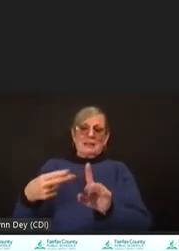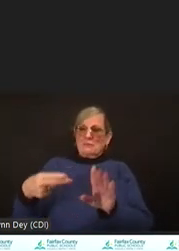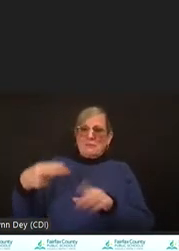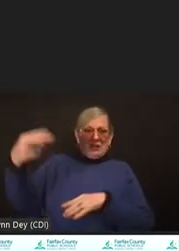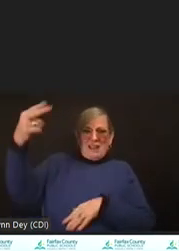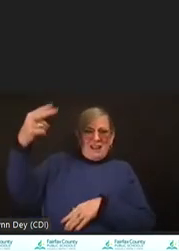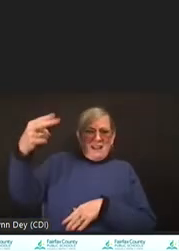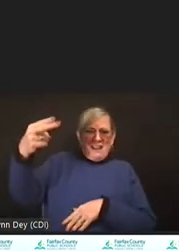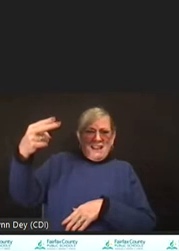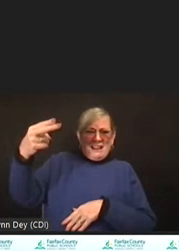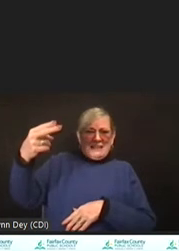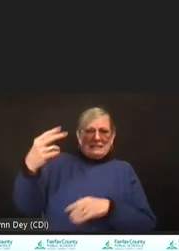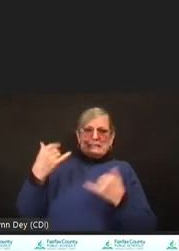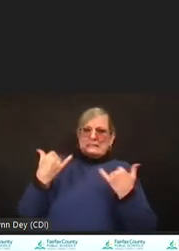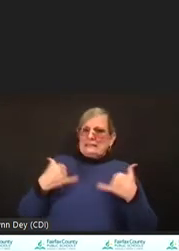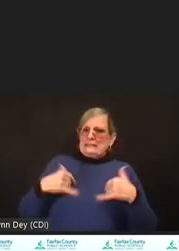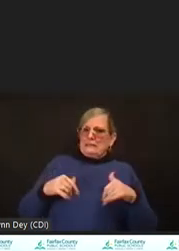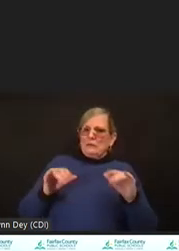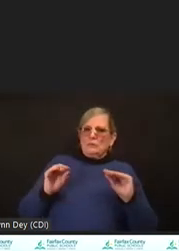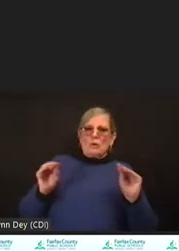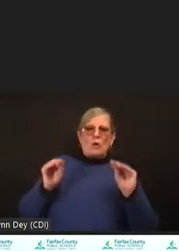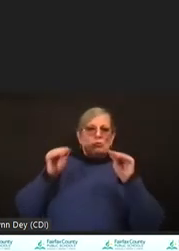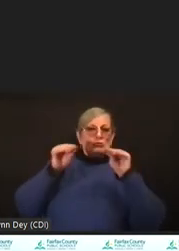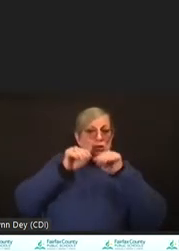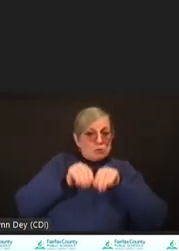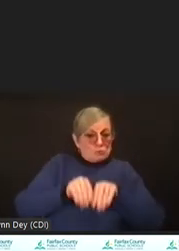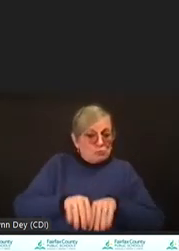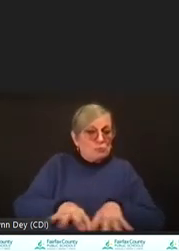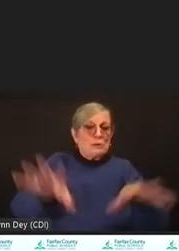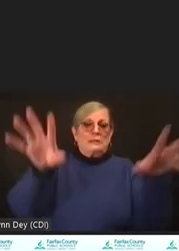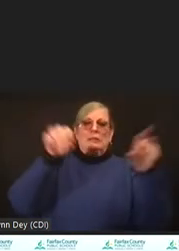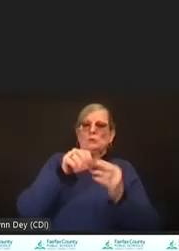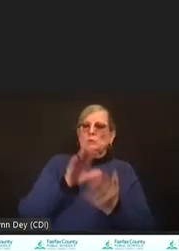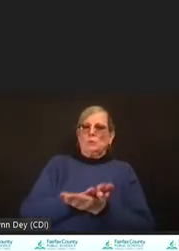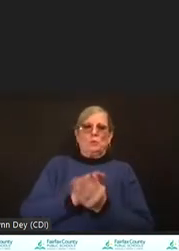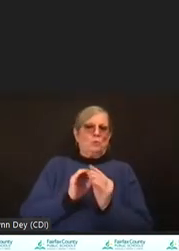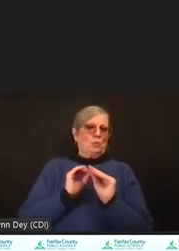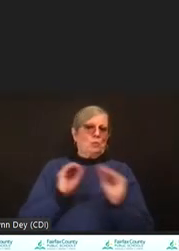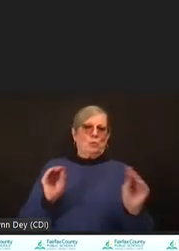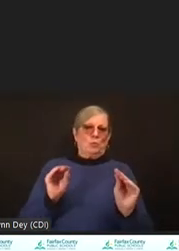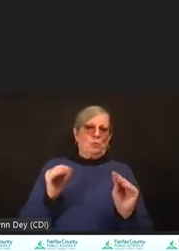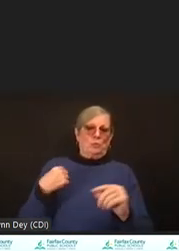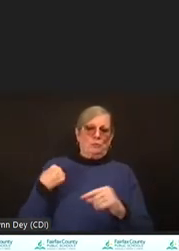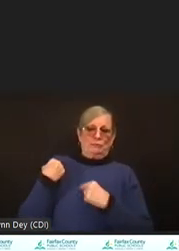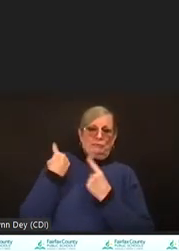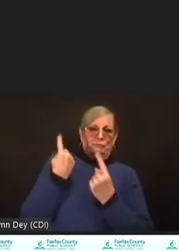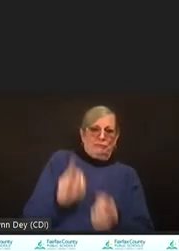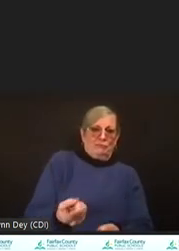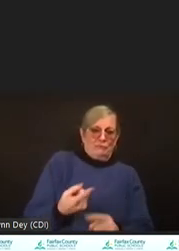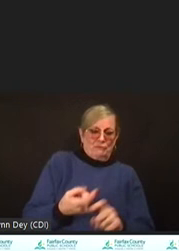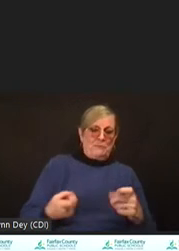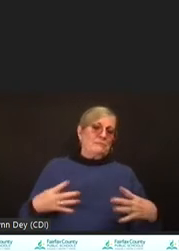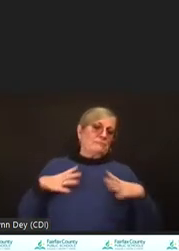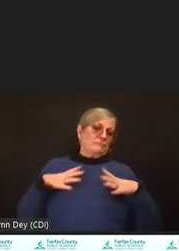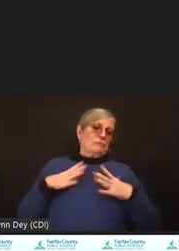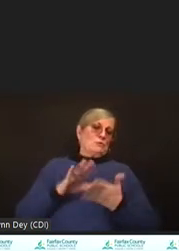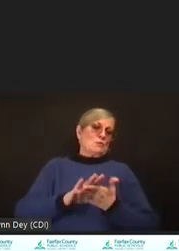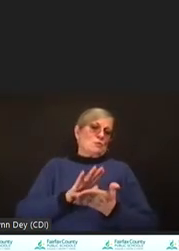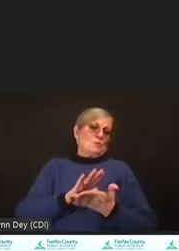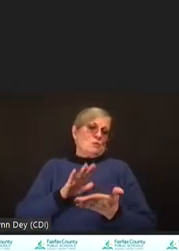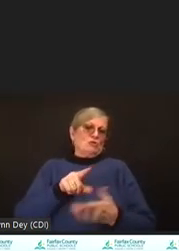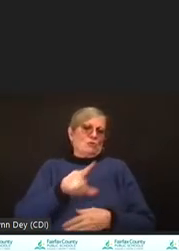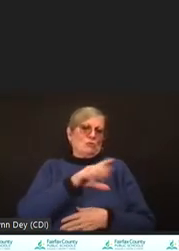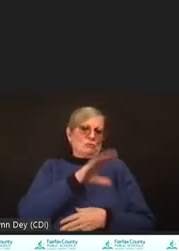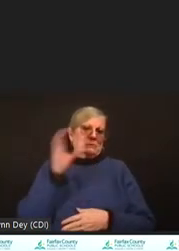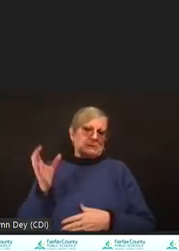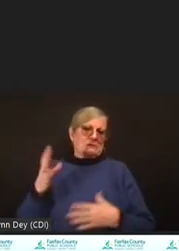reflecting transmission in schools reported to date since we returned from winter break, and we've only had 36 outbreaks since we've come back